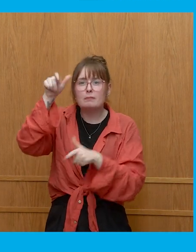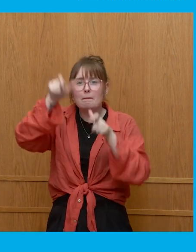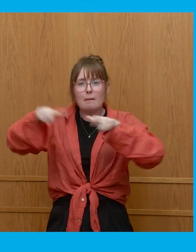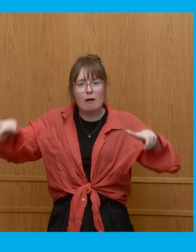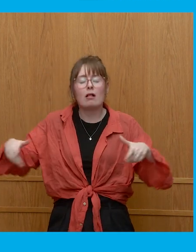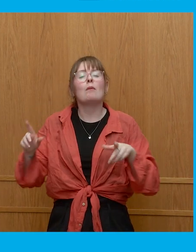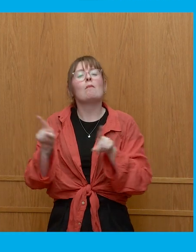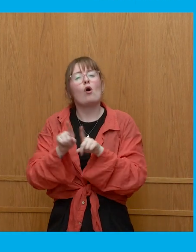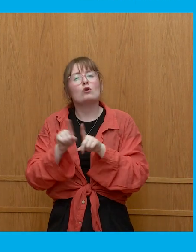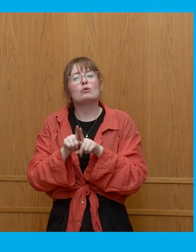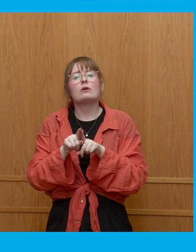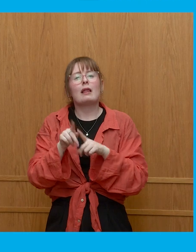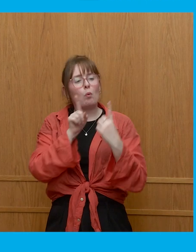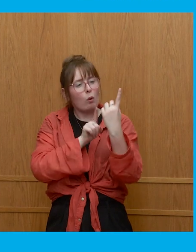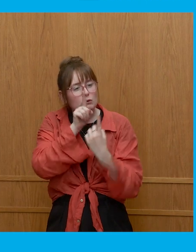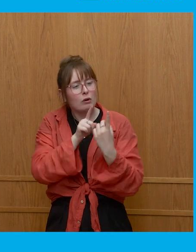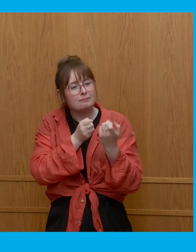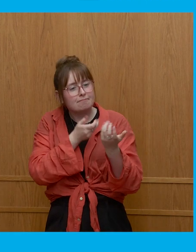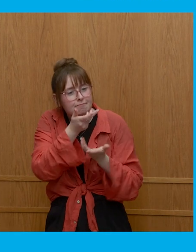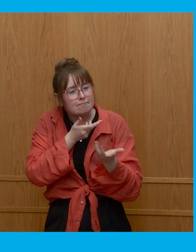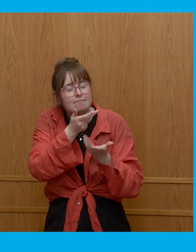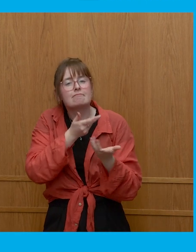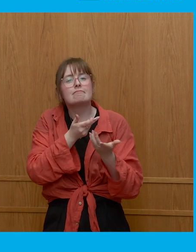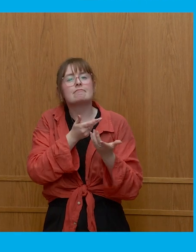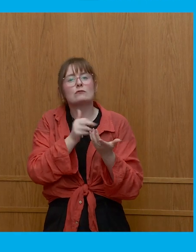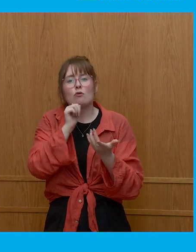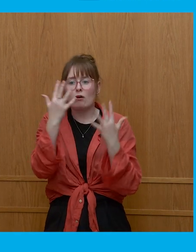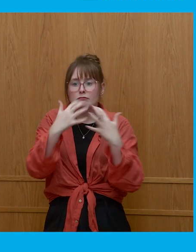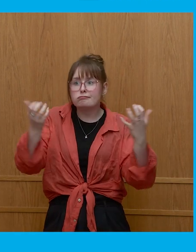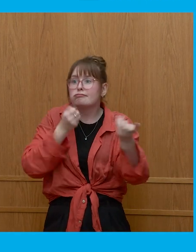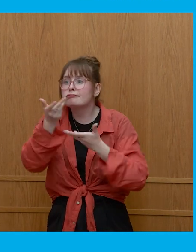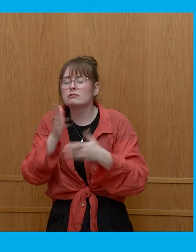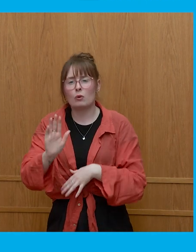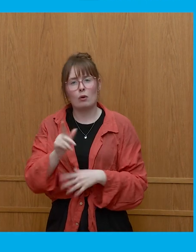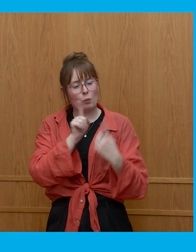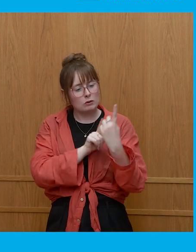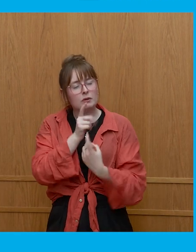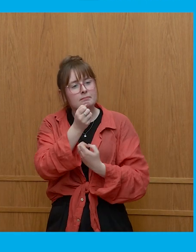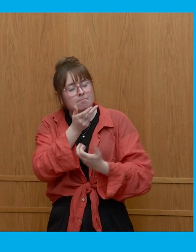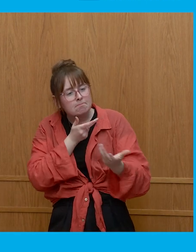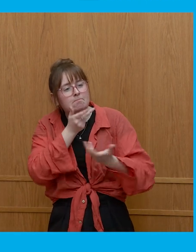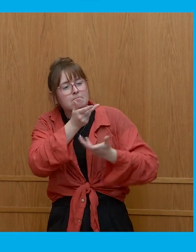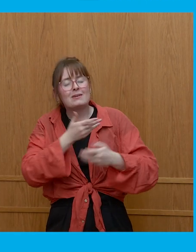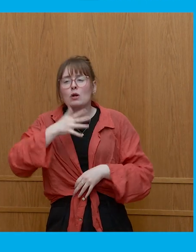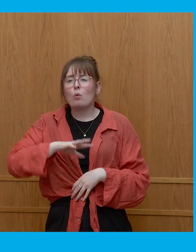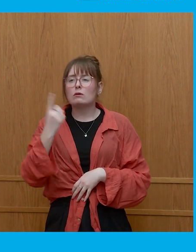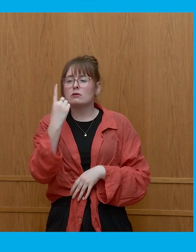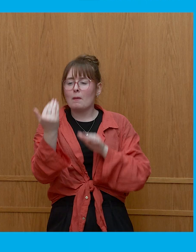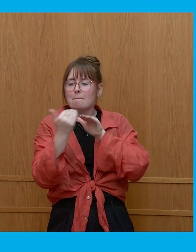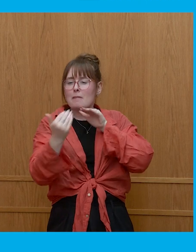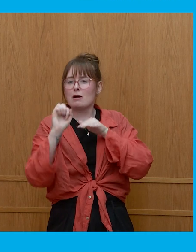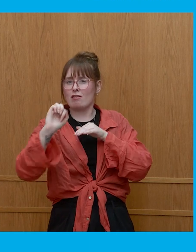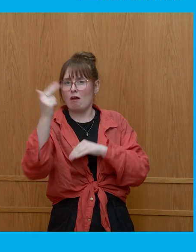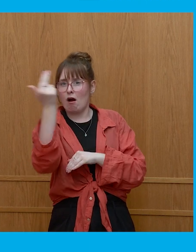had a personal conversation. And I think he was really looking for someone whose art was meeting